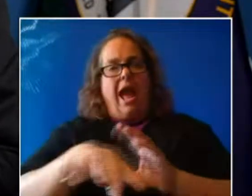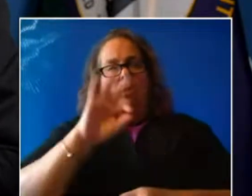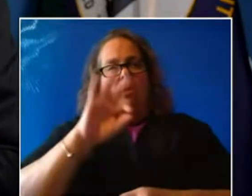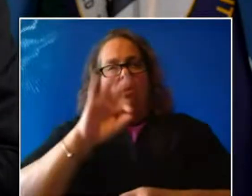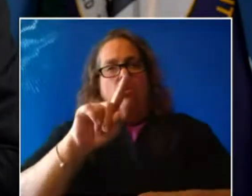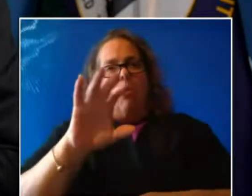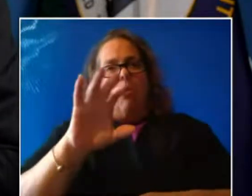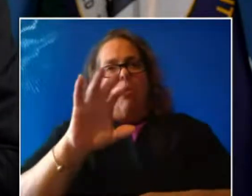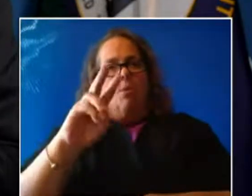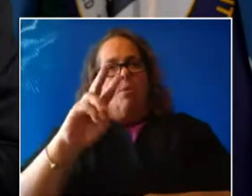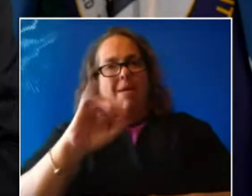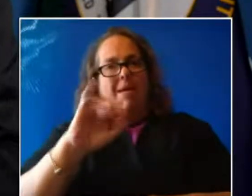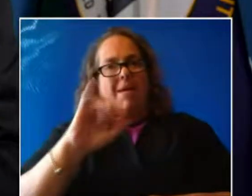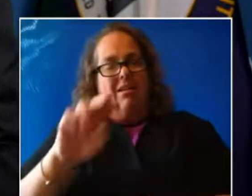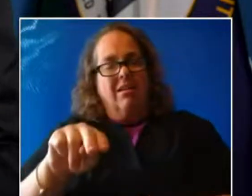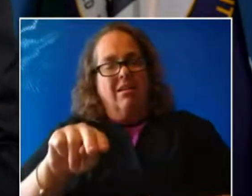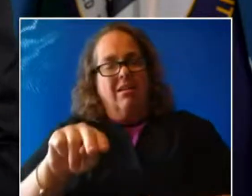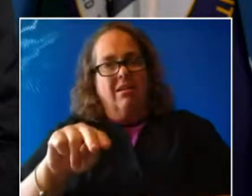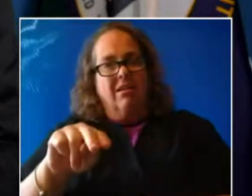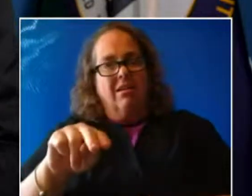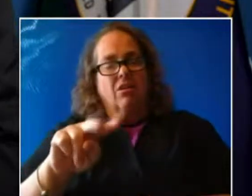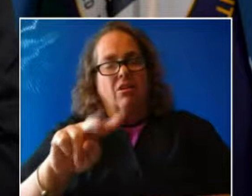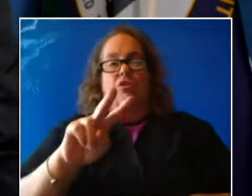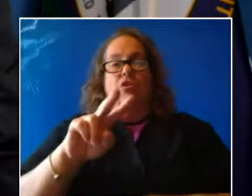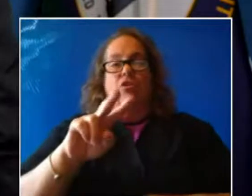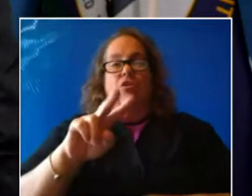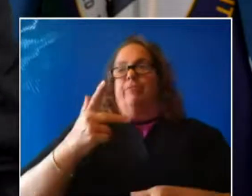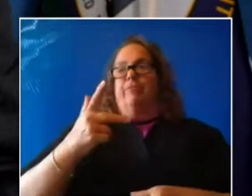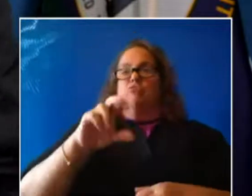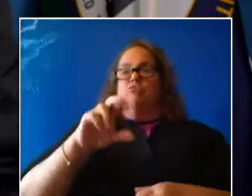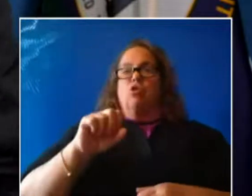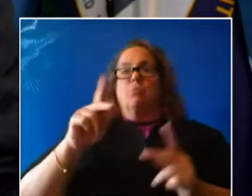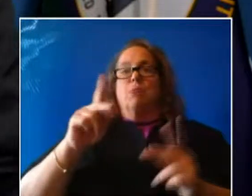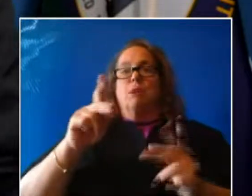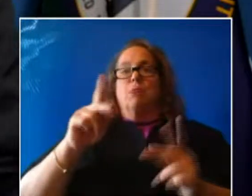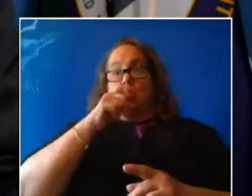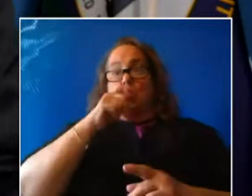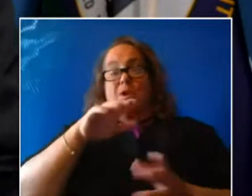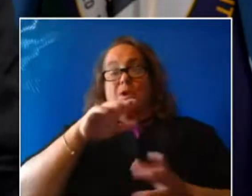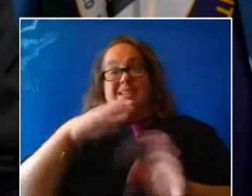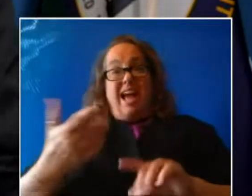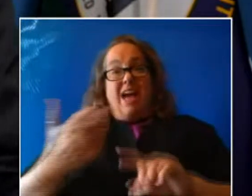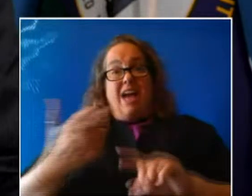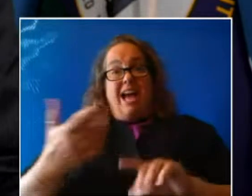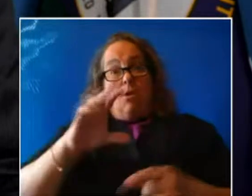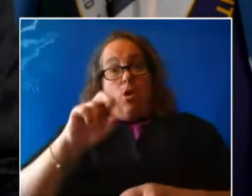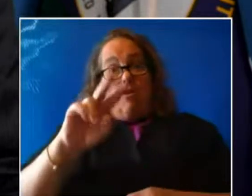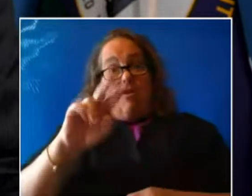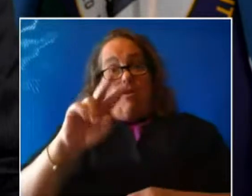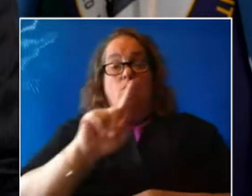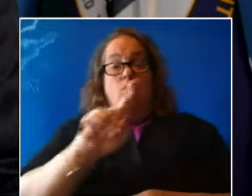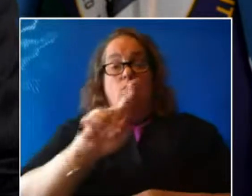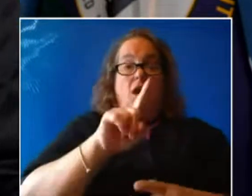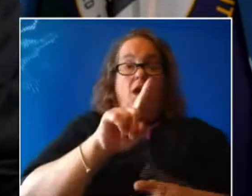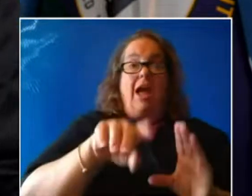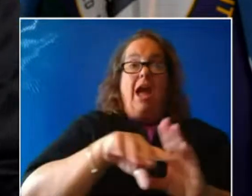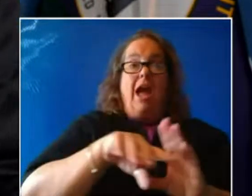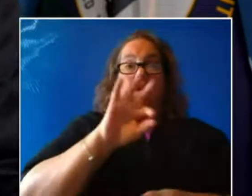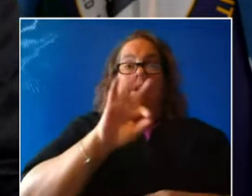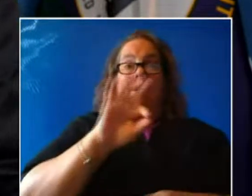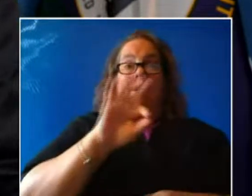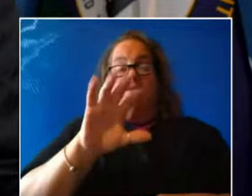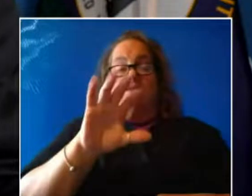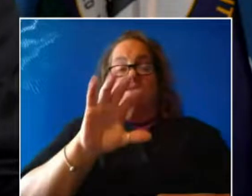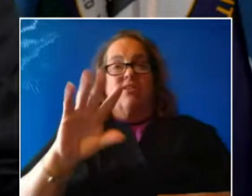overall population, your risk of dying of COVID is about 1 in 550. And if you took kids out of that and you adjusted it for age, it's